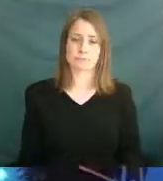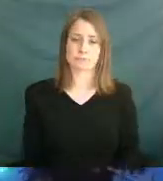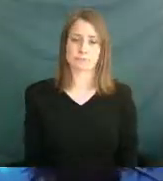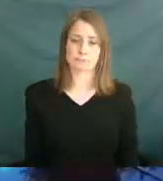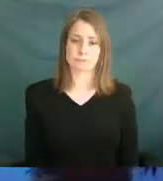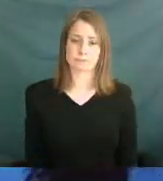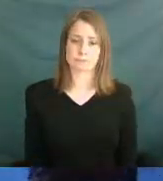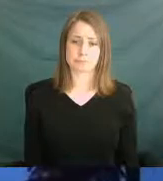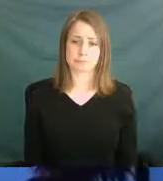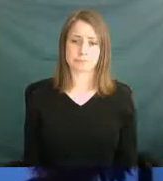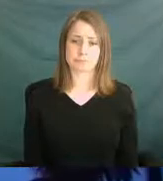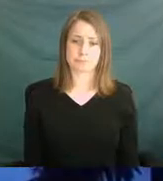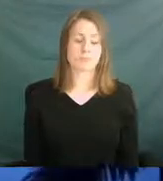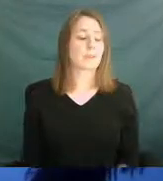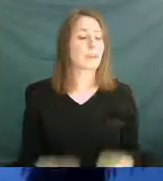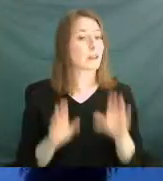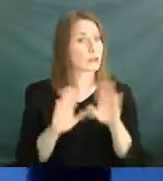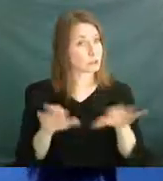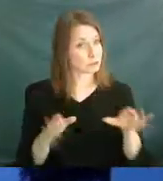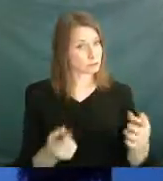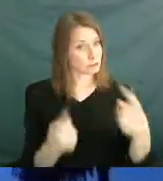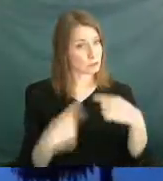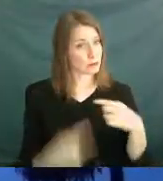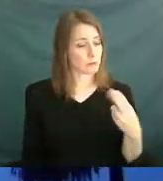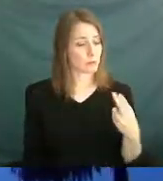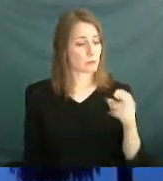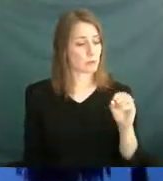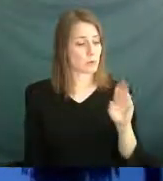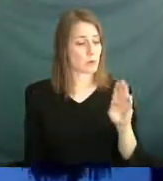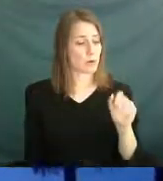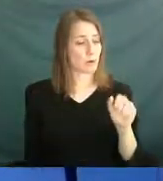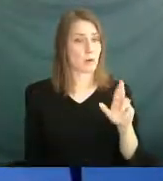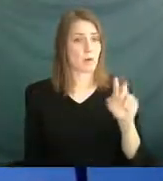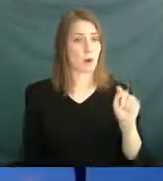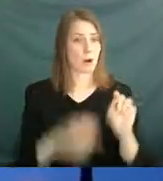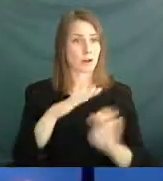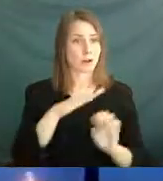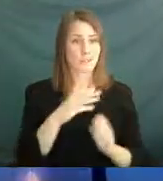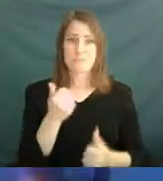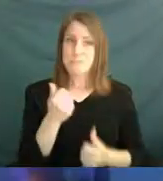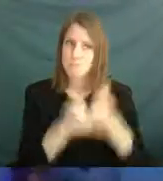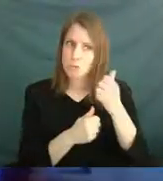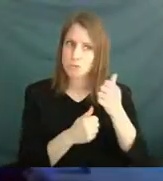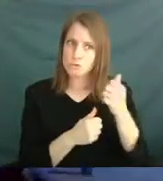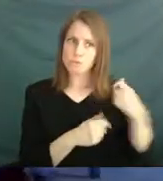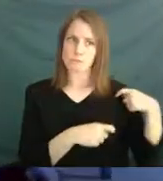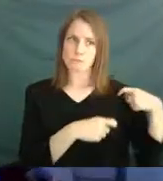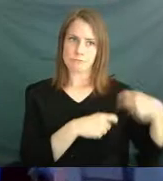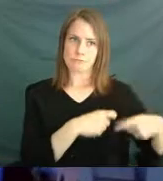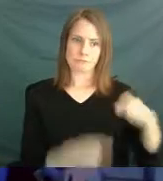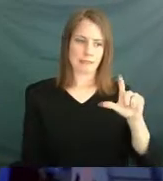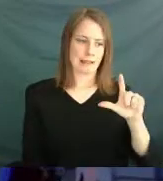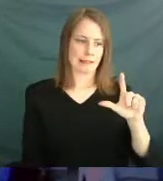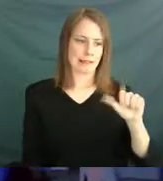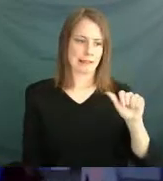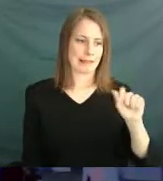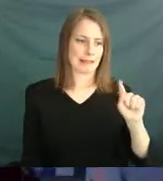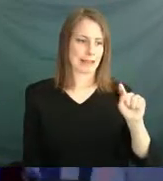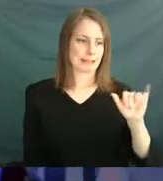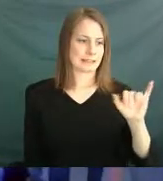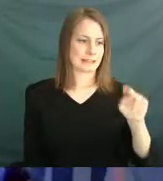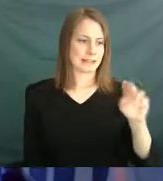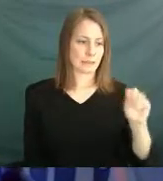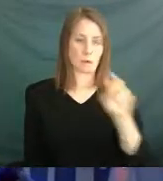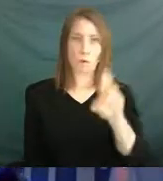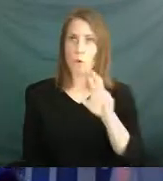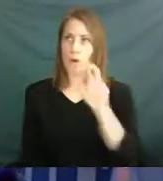The children who go to Hobart Elementary School are almost all Latino or Asian. For example, in my class this year, none of the